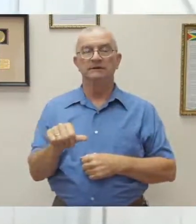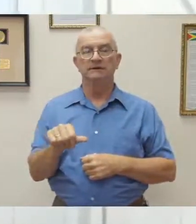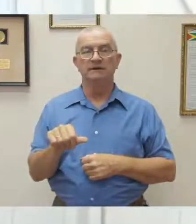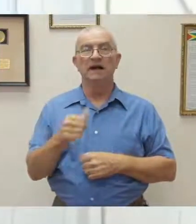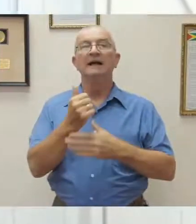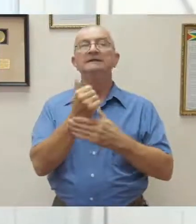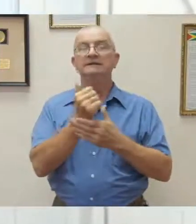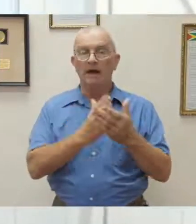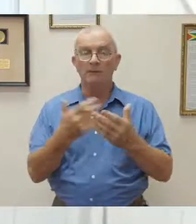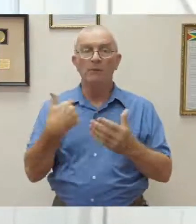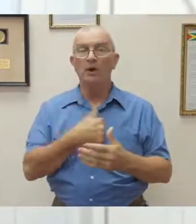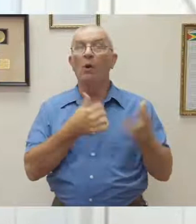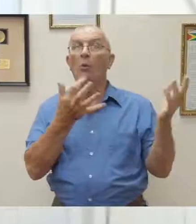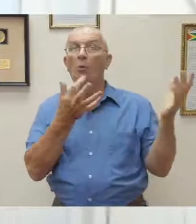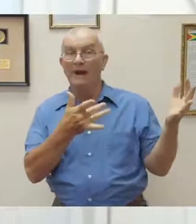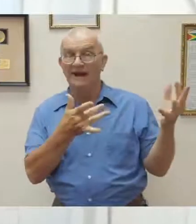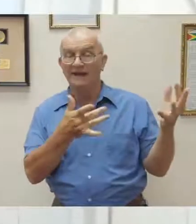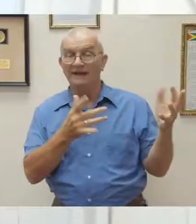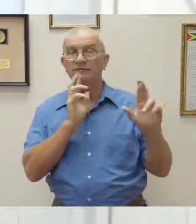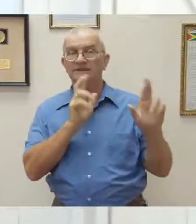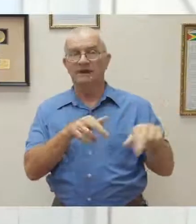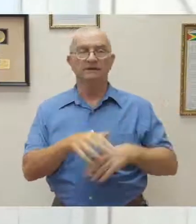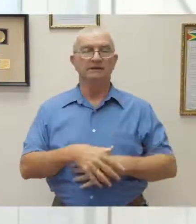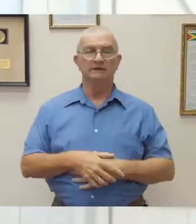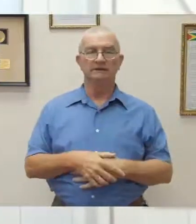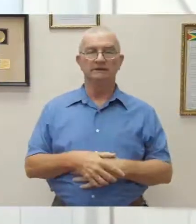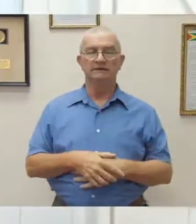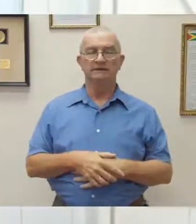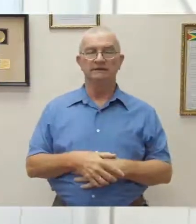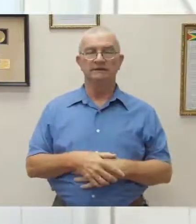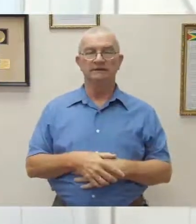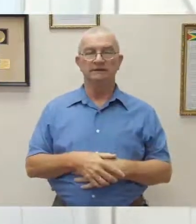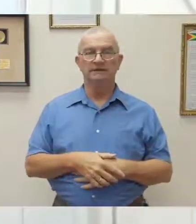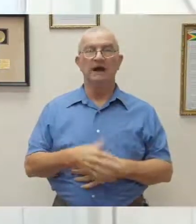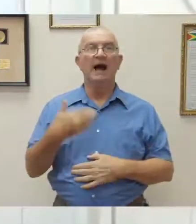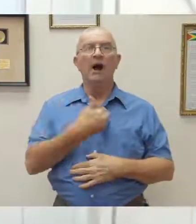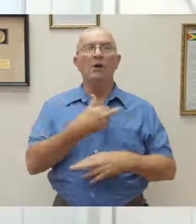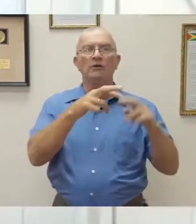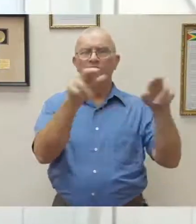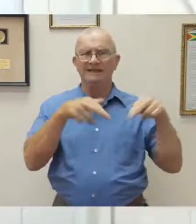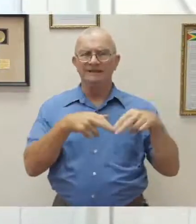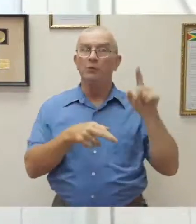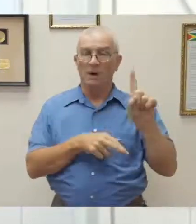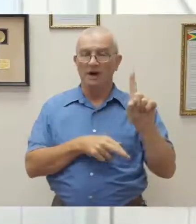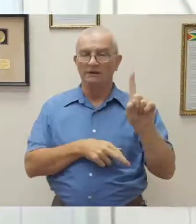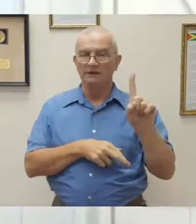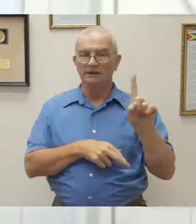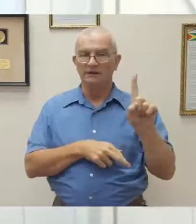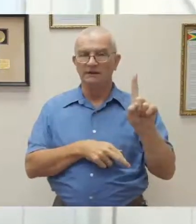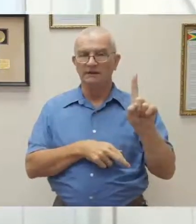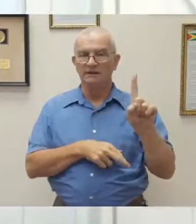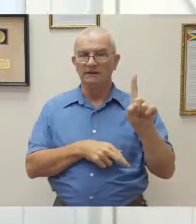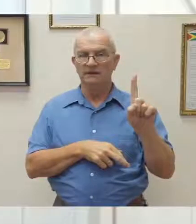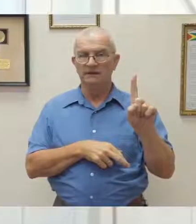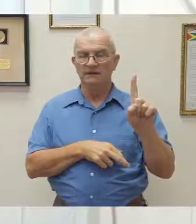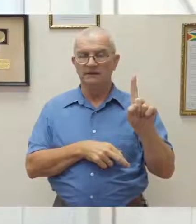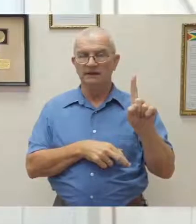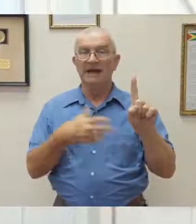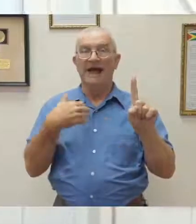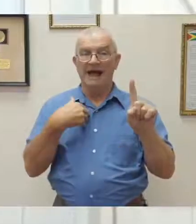some we are awaiting results. Our region has